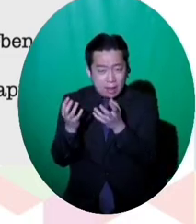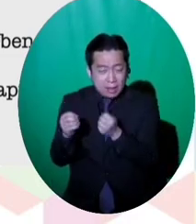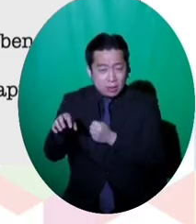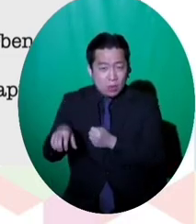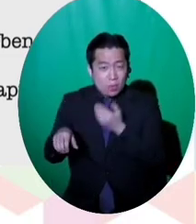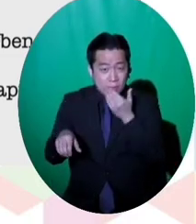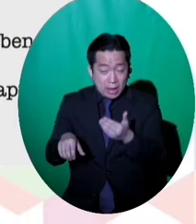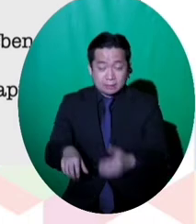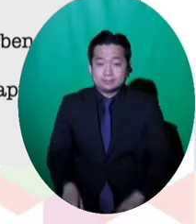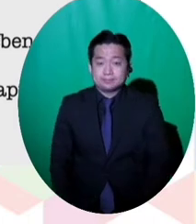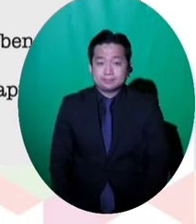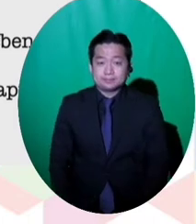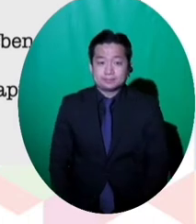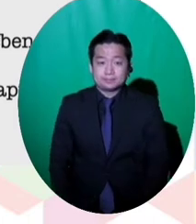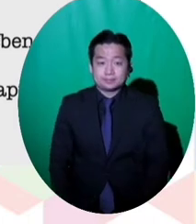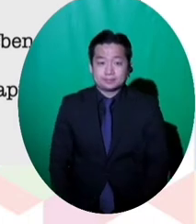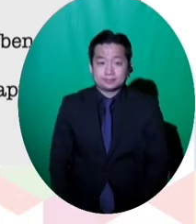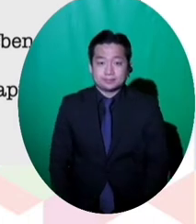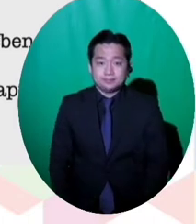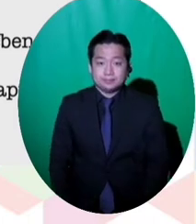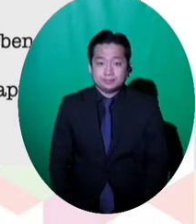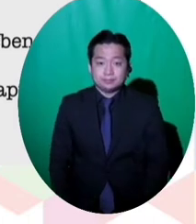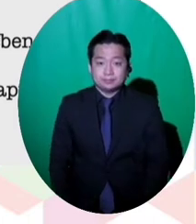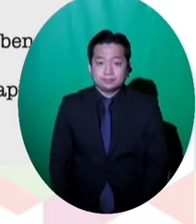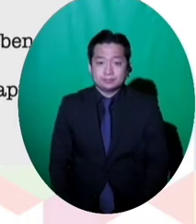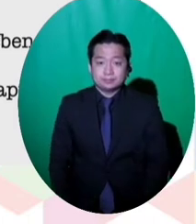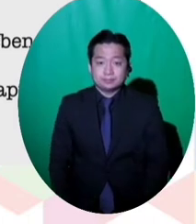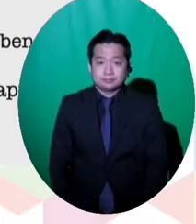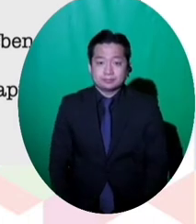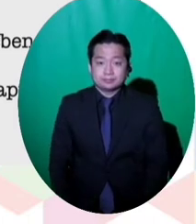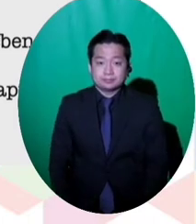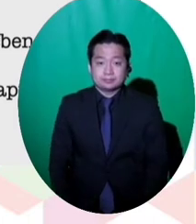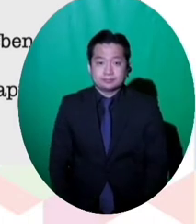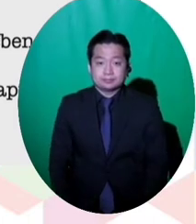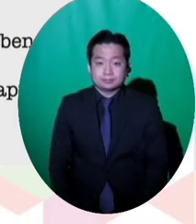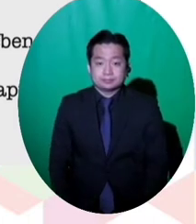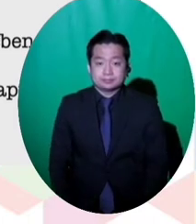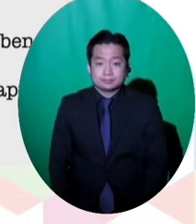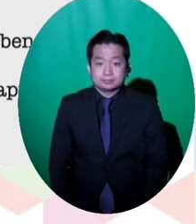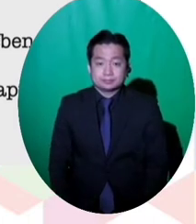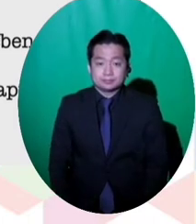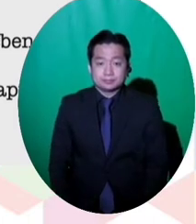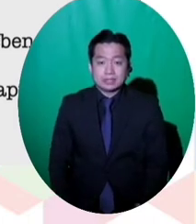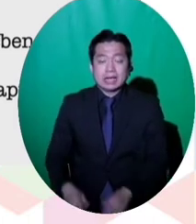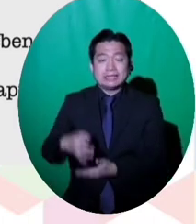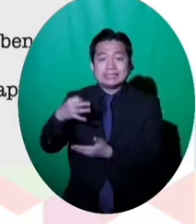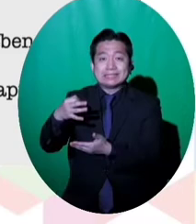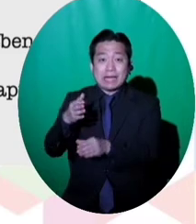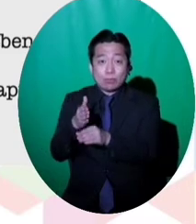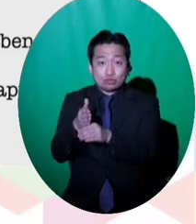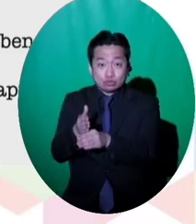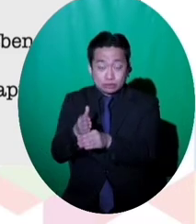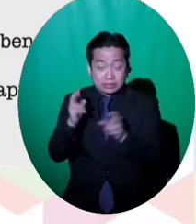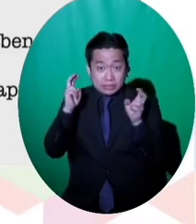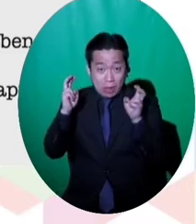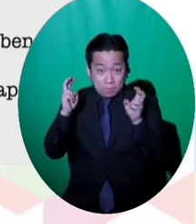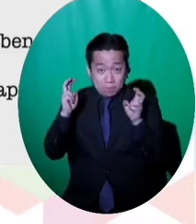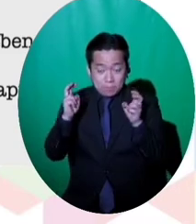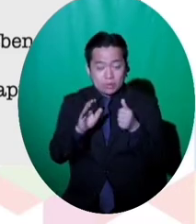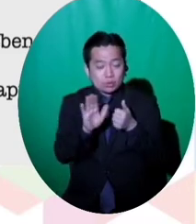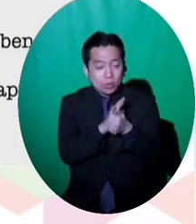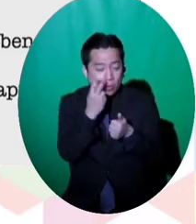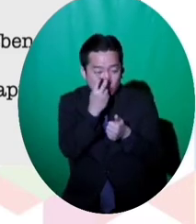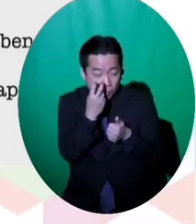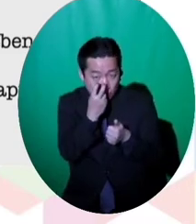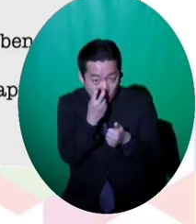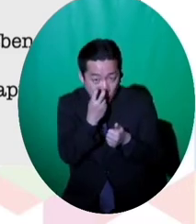is not always efficiently produced by capitalist enterprises. So we are facing a lot of